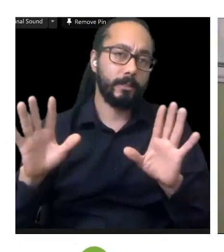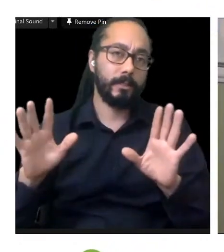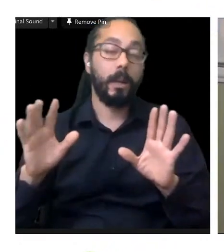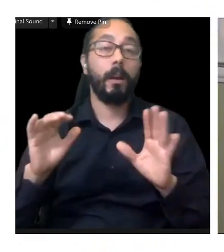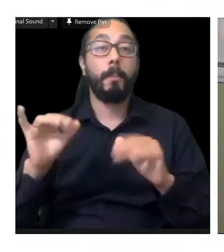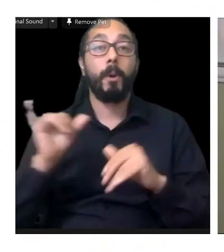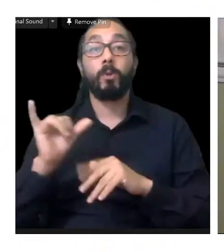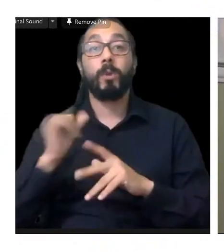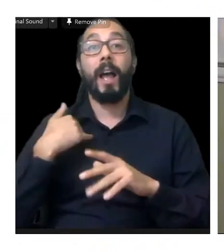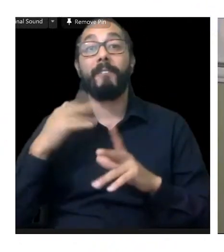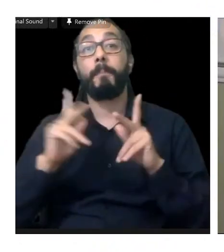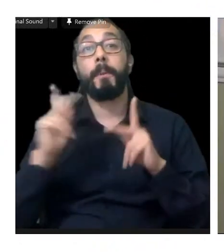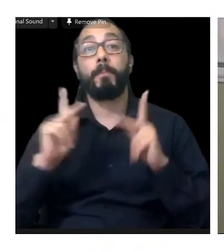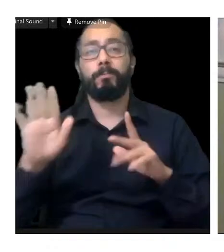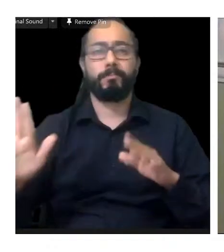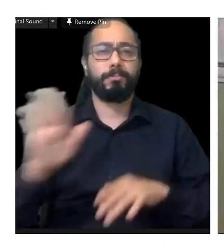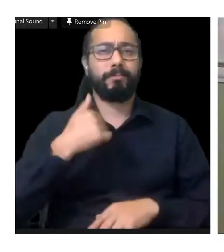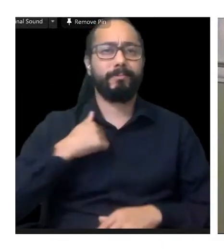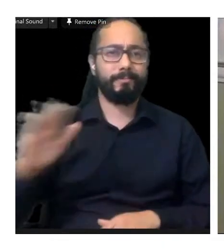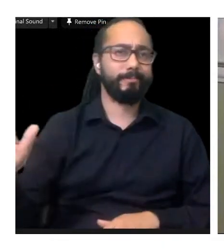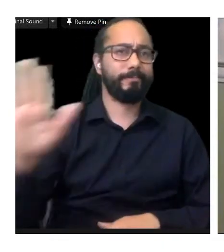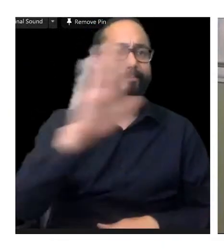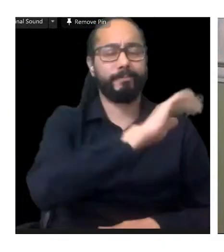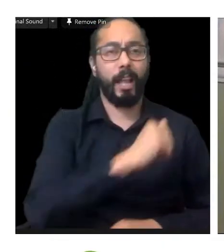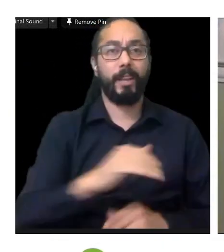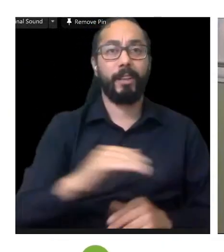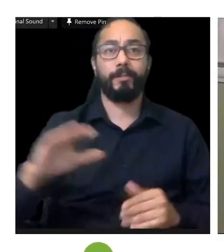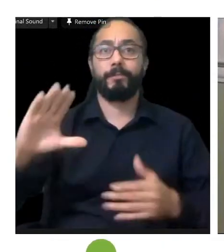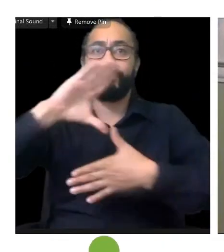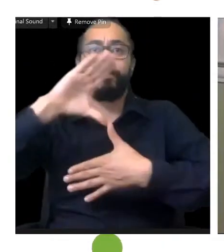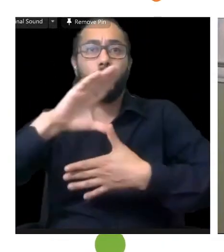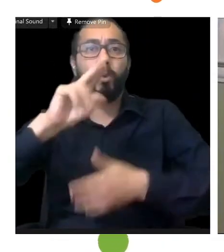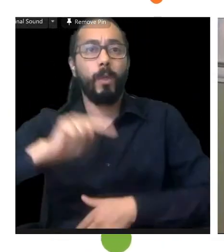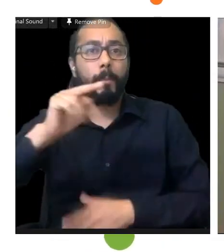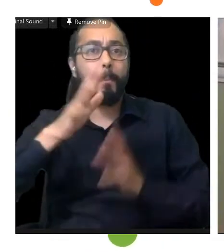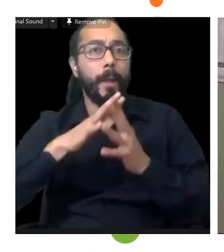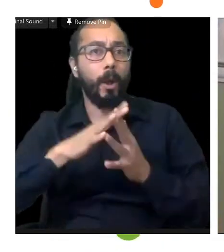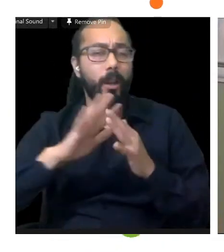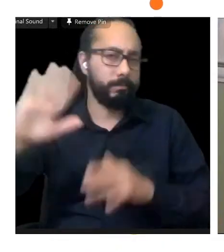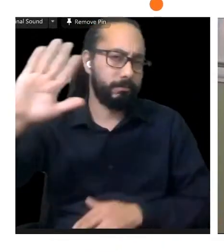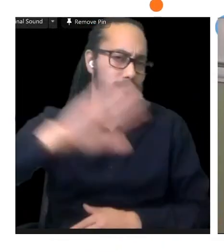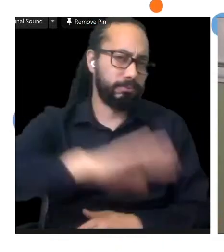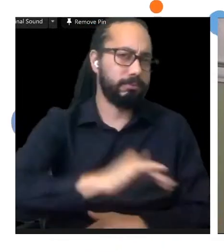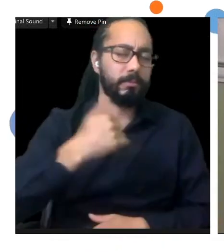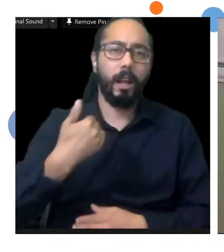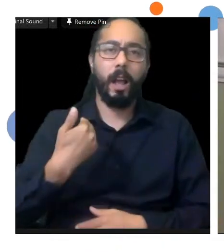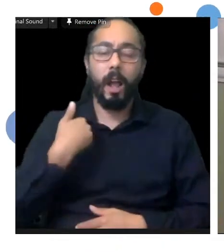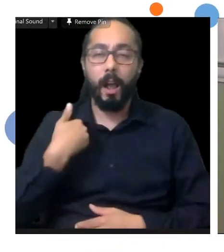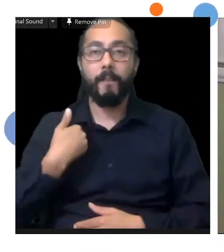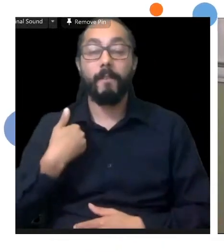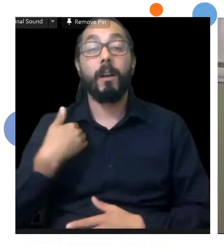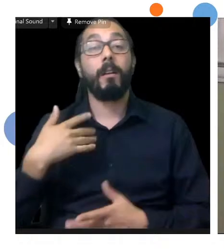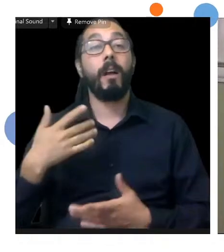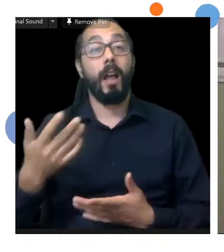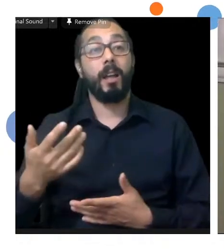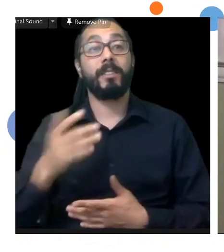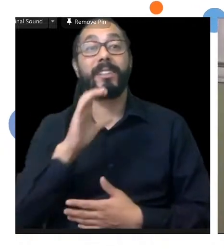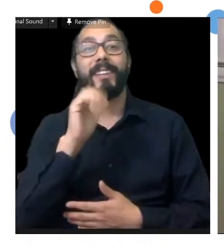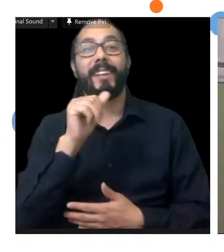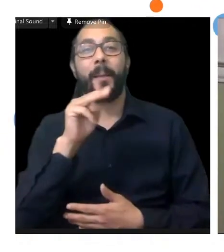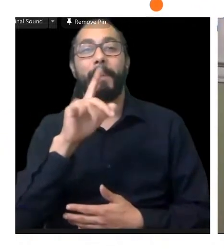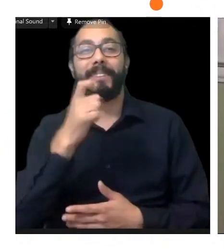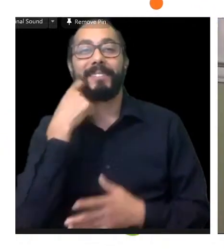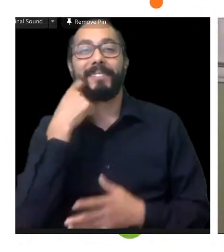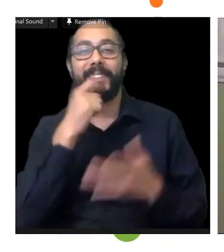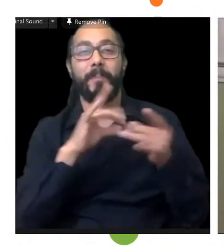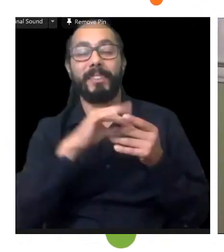across the country and across the continent. We, like Camilla mentioned, we had a great article in the Cape Breton Post. We were mentioned in the New York Times. We think we're the first